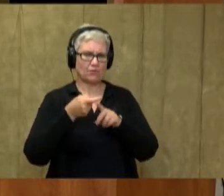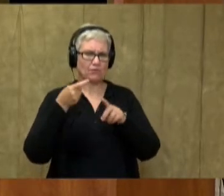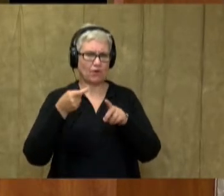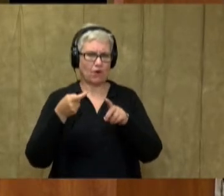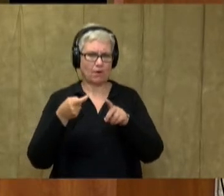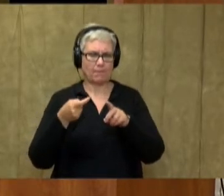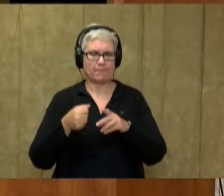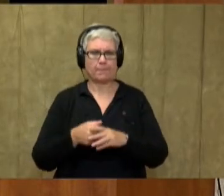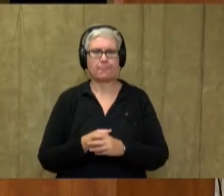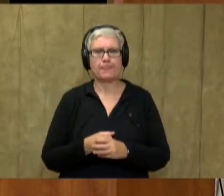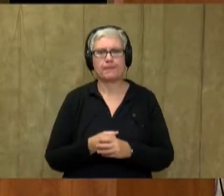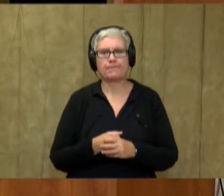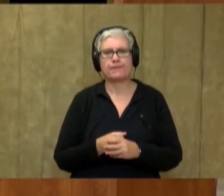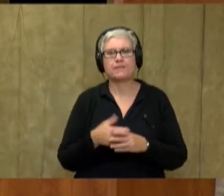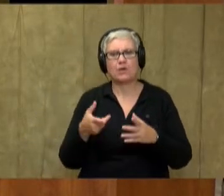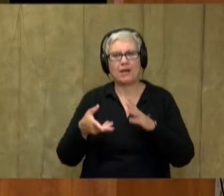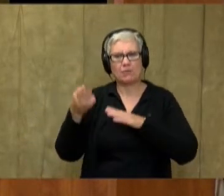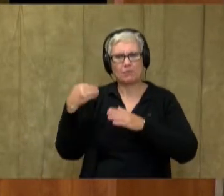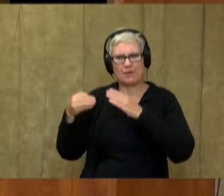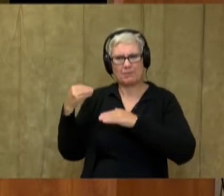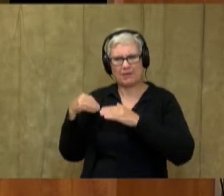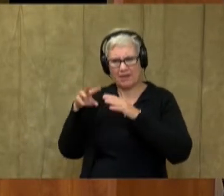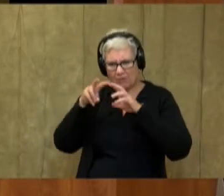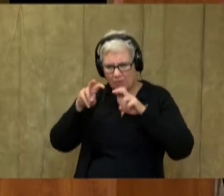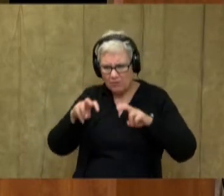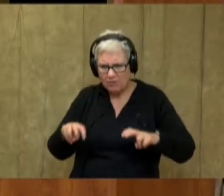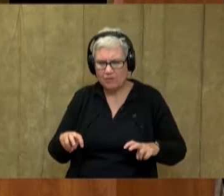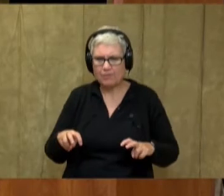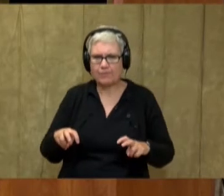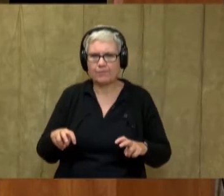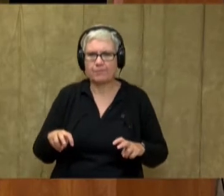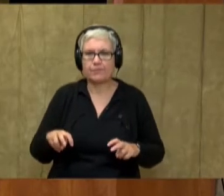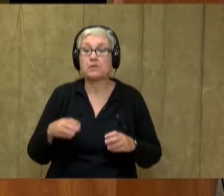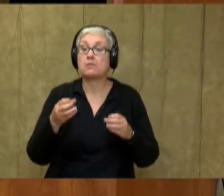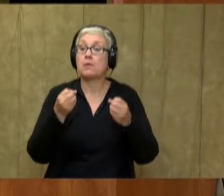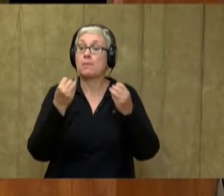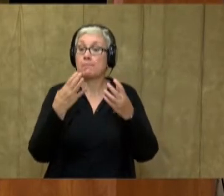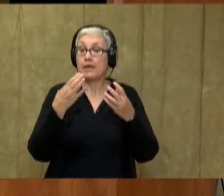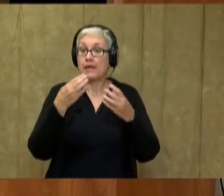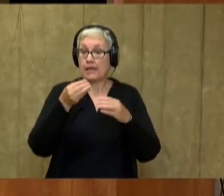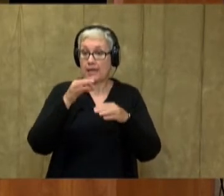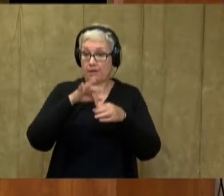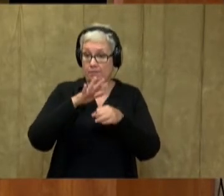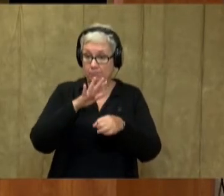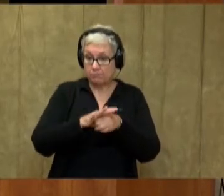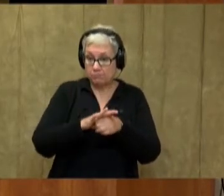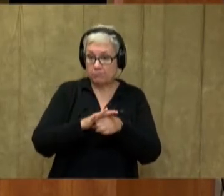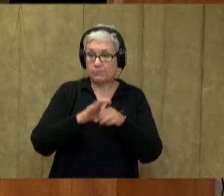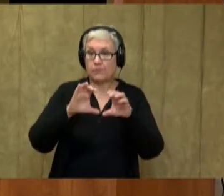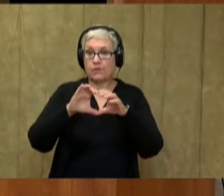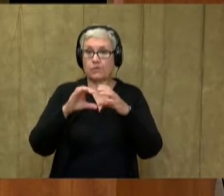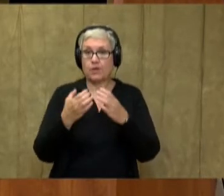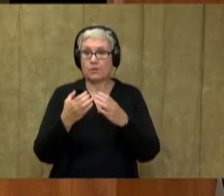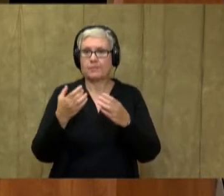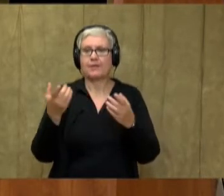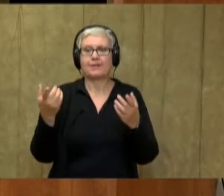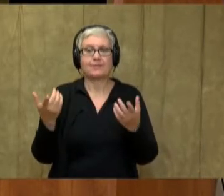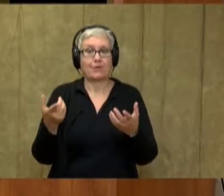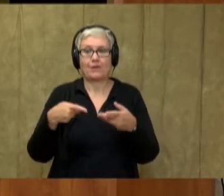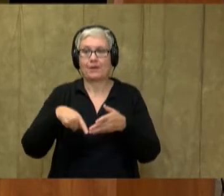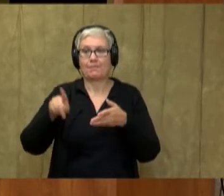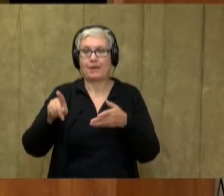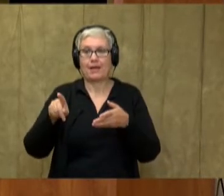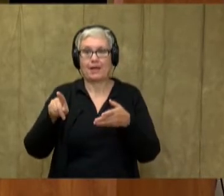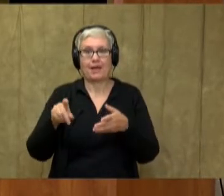I deciphered kind of back through there, and this is what I came up with. Many soda companies already pay a great deal of money to be allowed